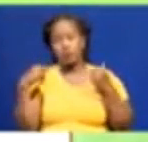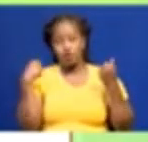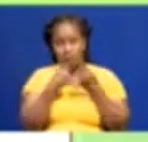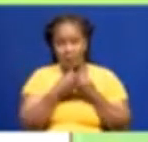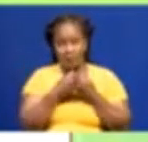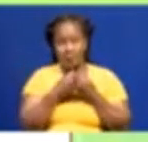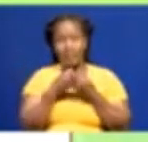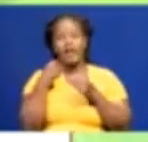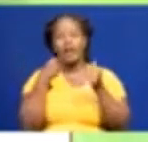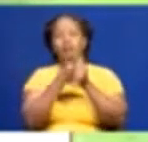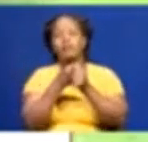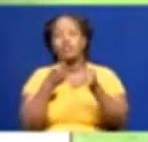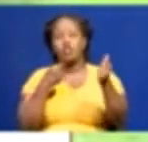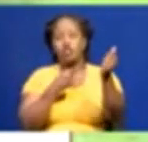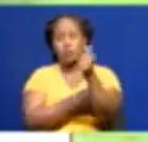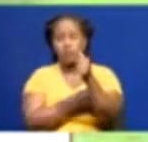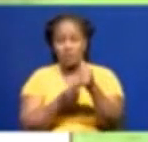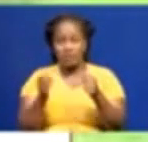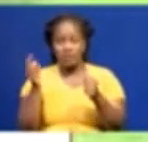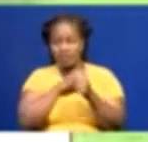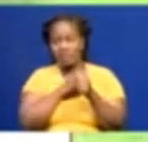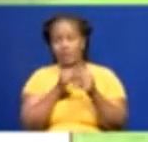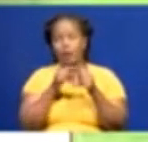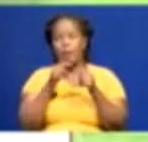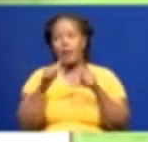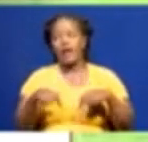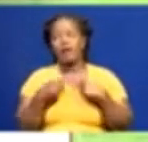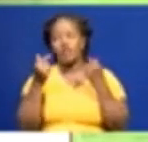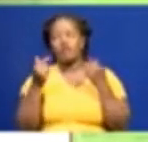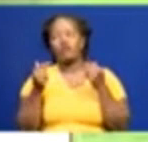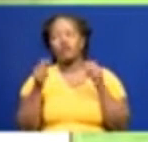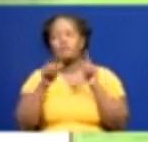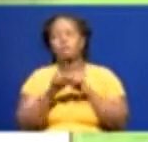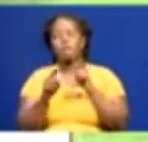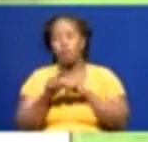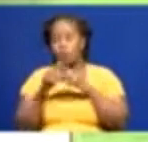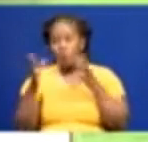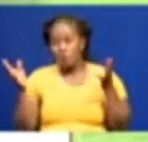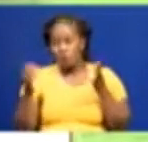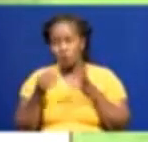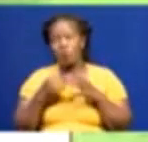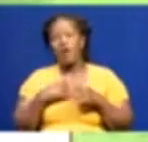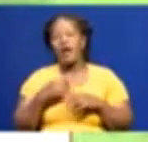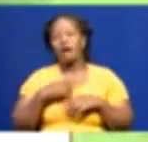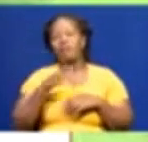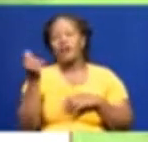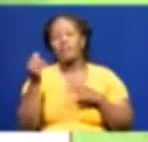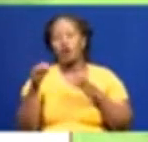sponsored by ourselves, Power Parts, and Kalmar,